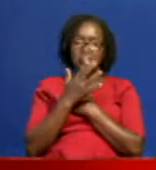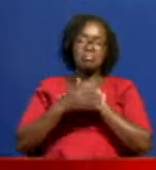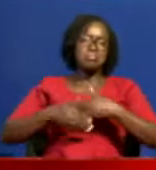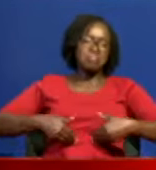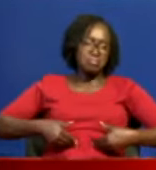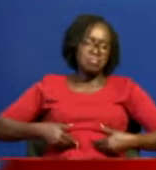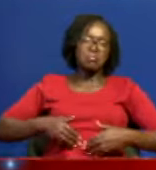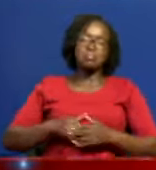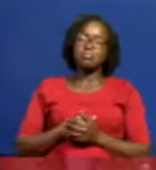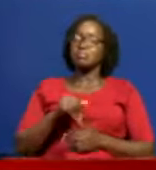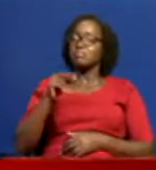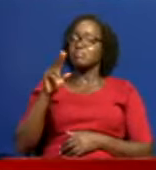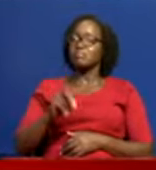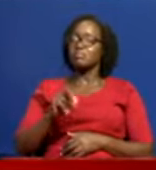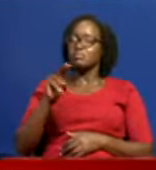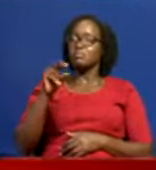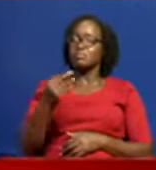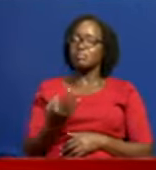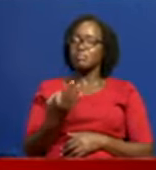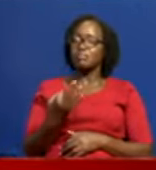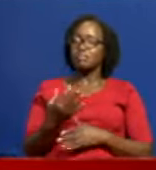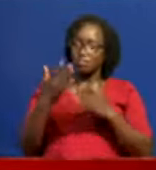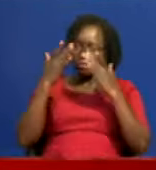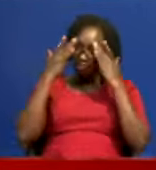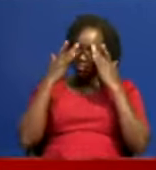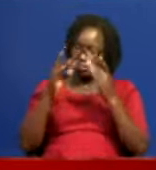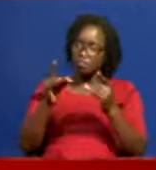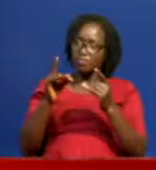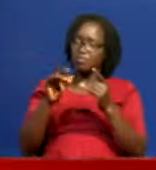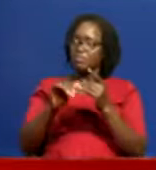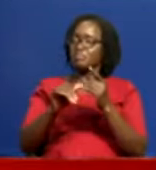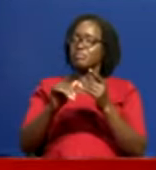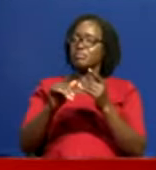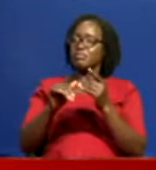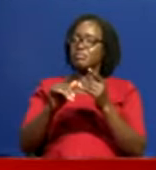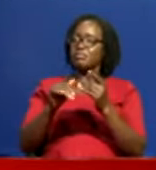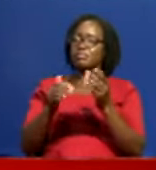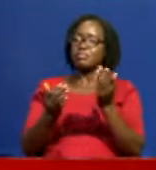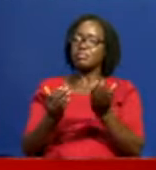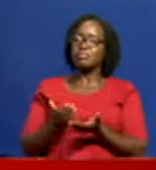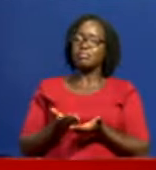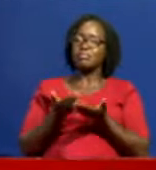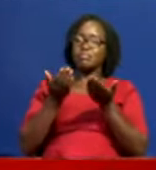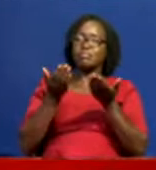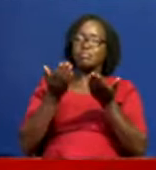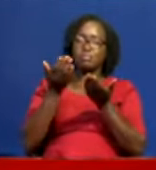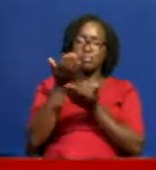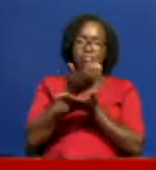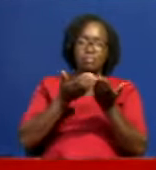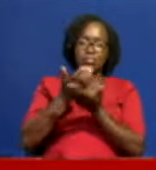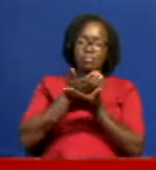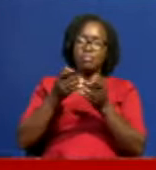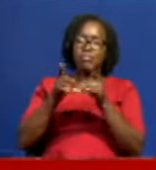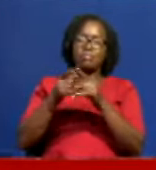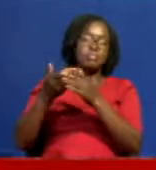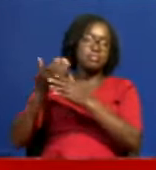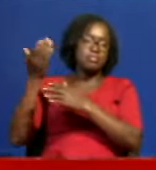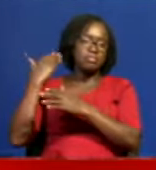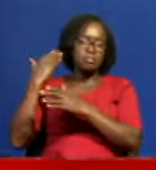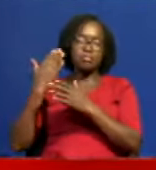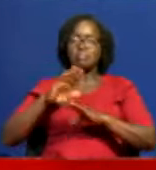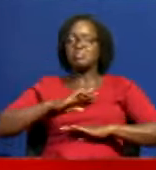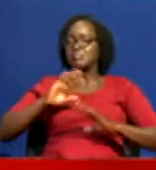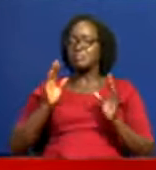In 2023, we decided that growing our economy, as has been the case in the past, was not